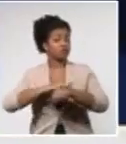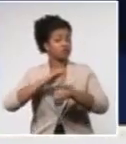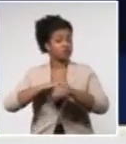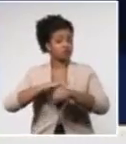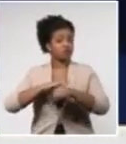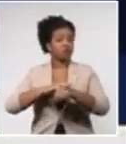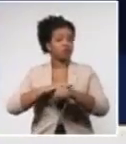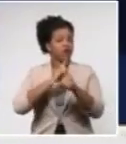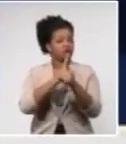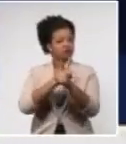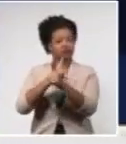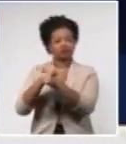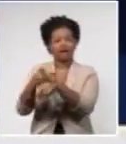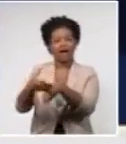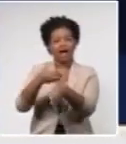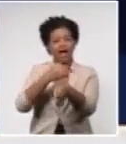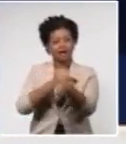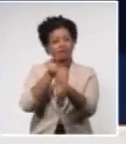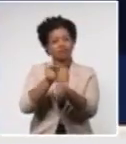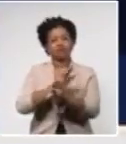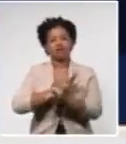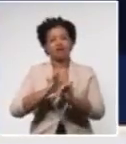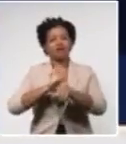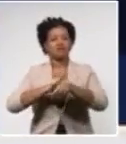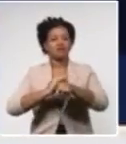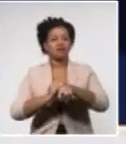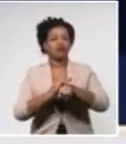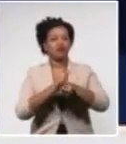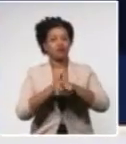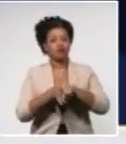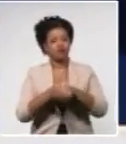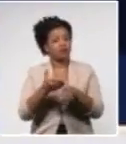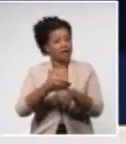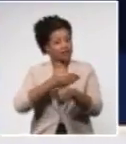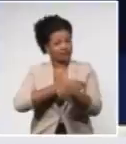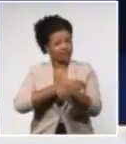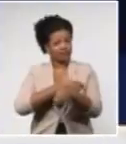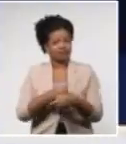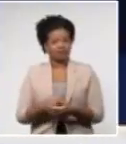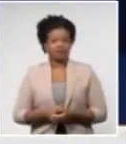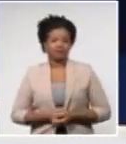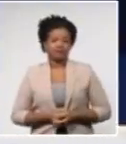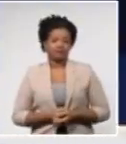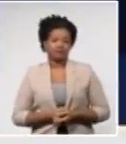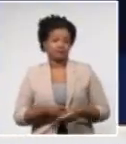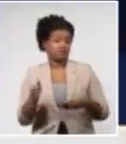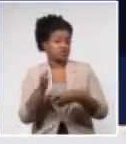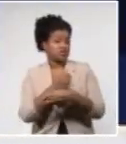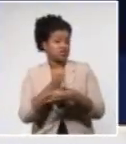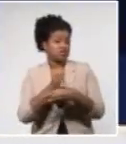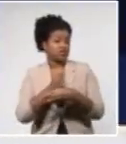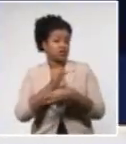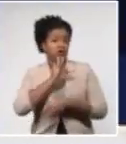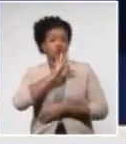and have tested positive as a result of being a positive case contact. This represents